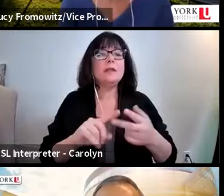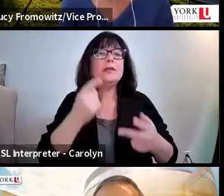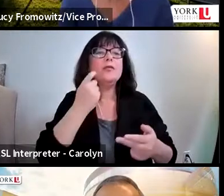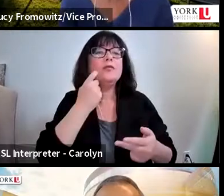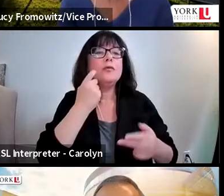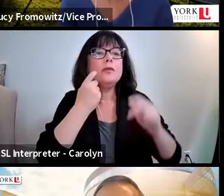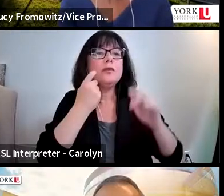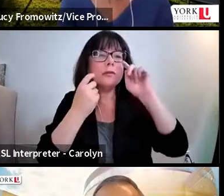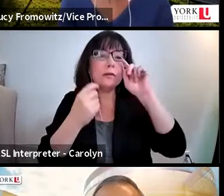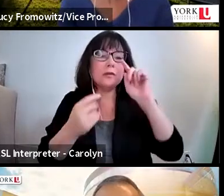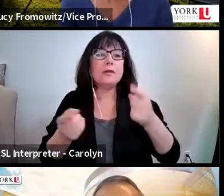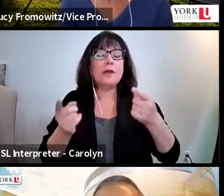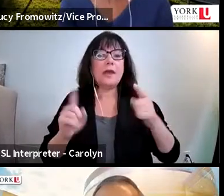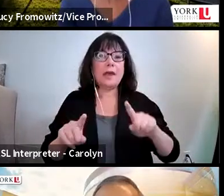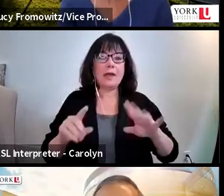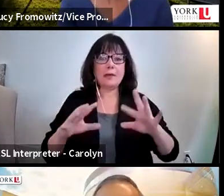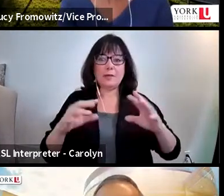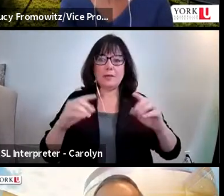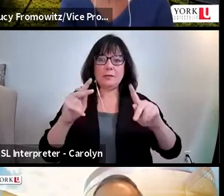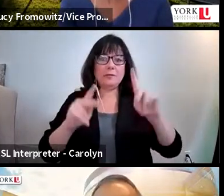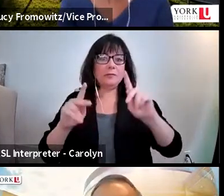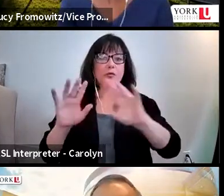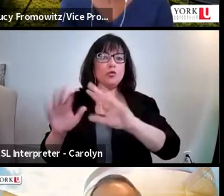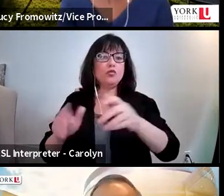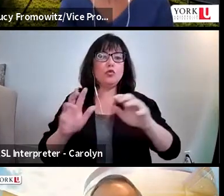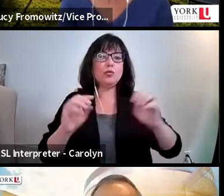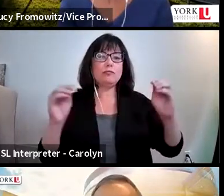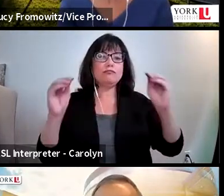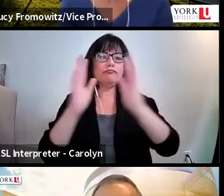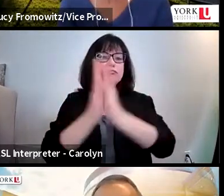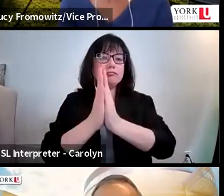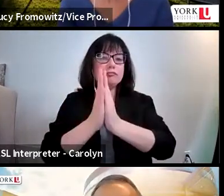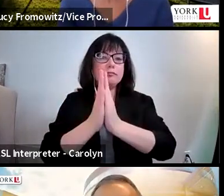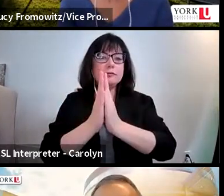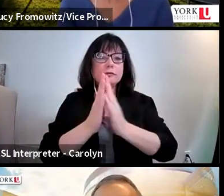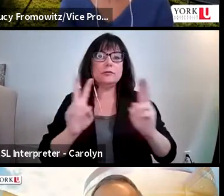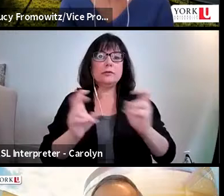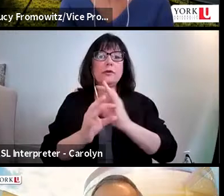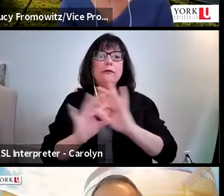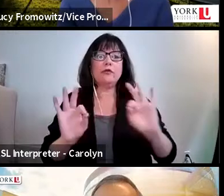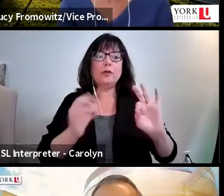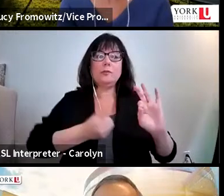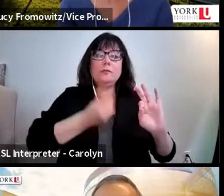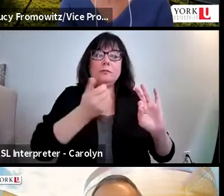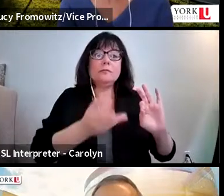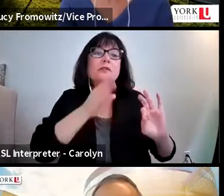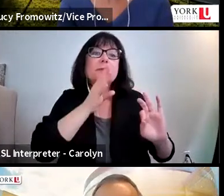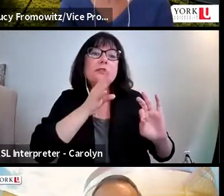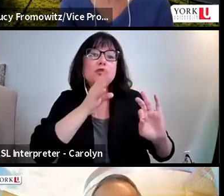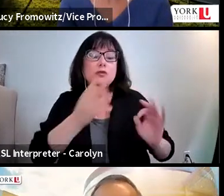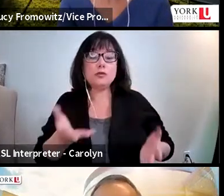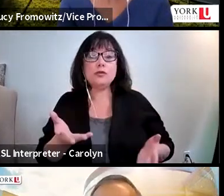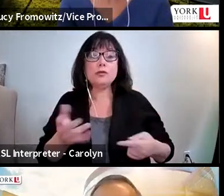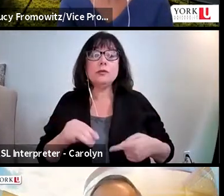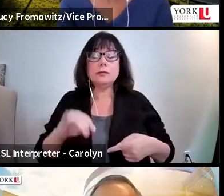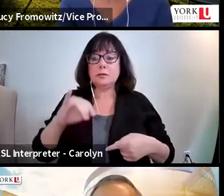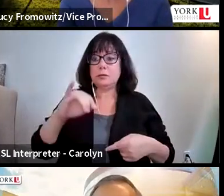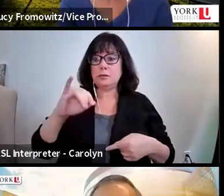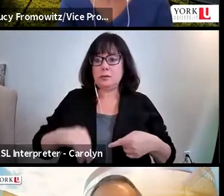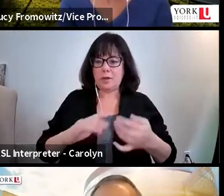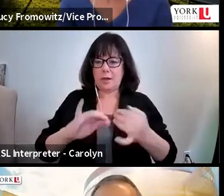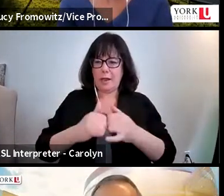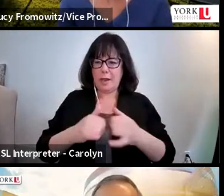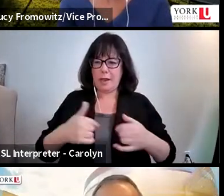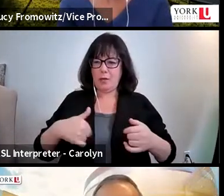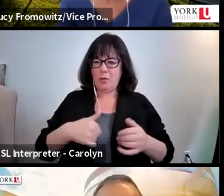of speech, and just how are we creating an inclusive, supportive environment. And I would say